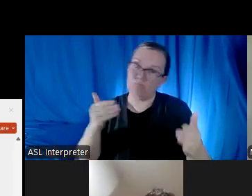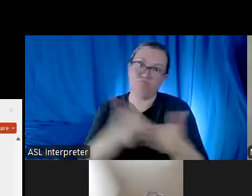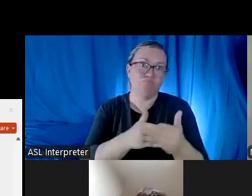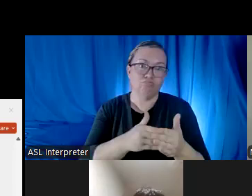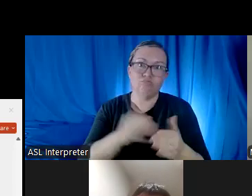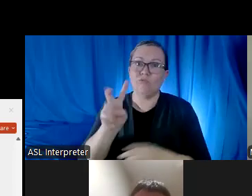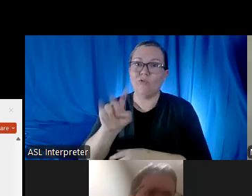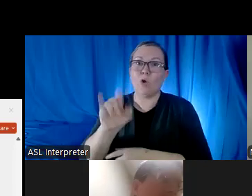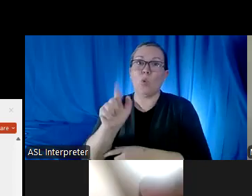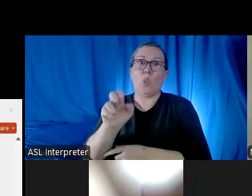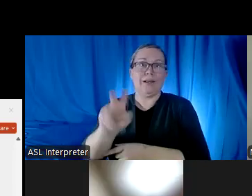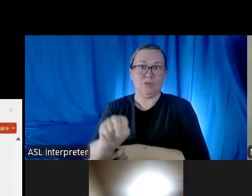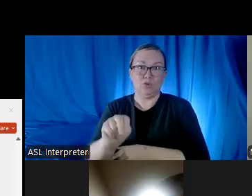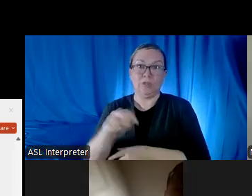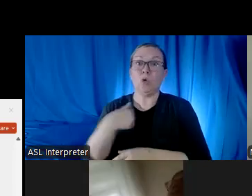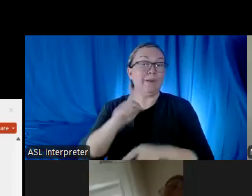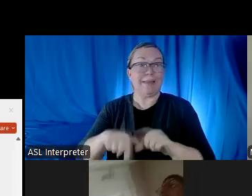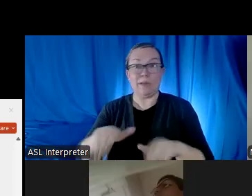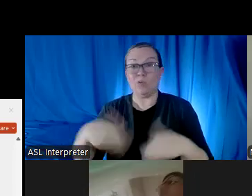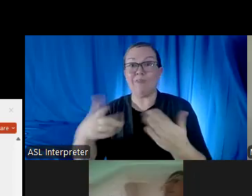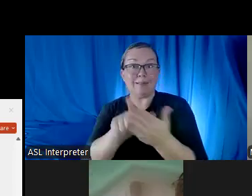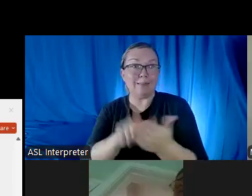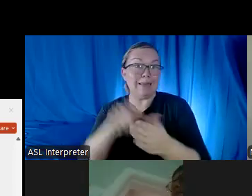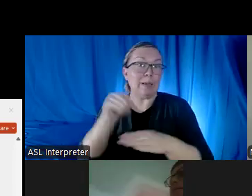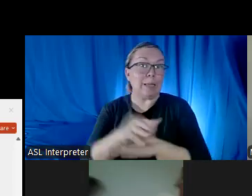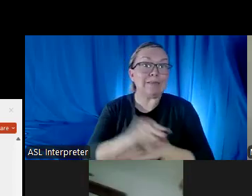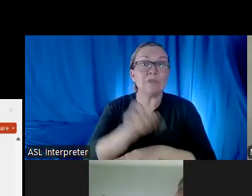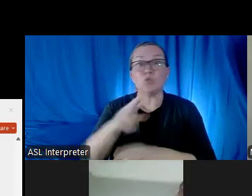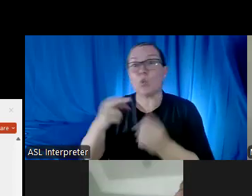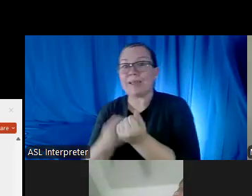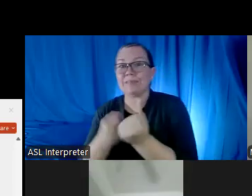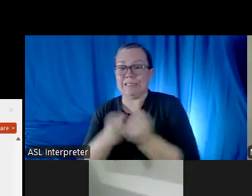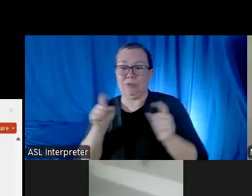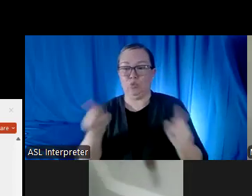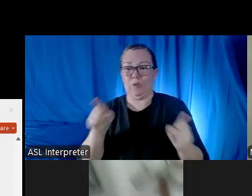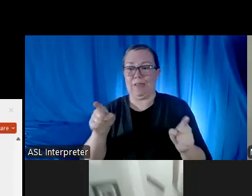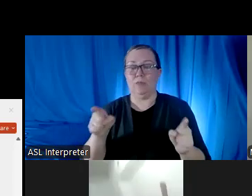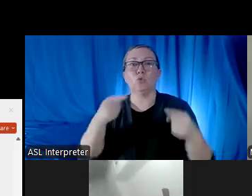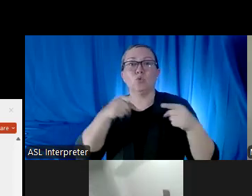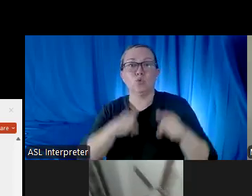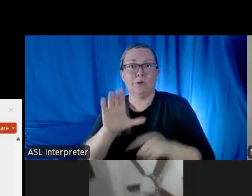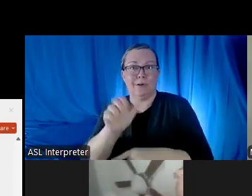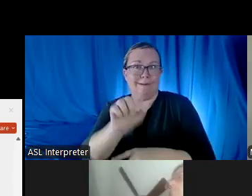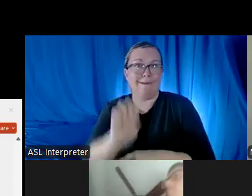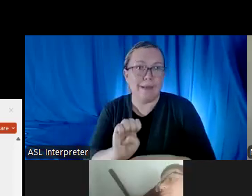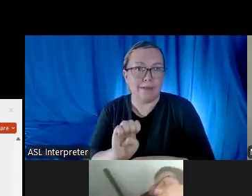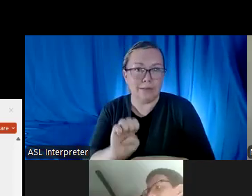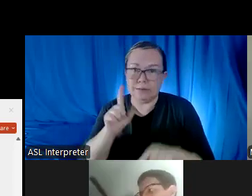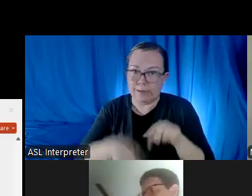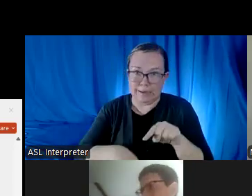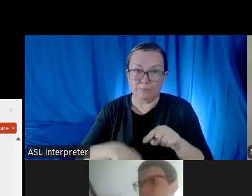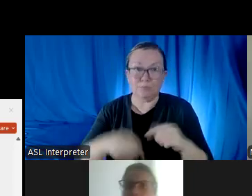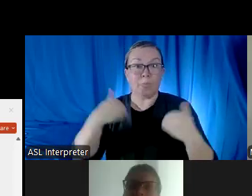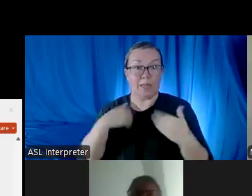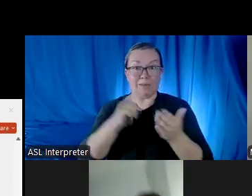BOLI investigators cannot provide legal advice or advocacy to either party in a case or witnesses. To have an